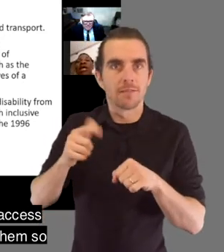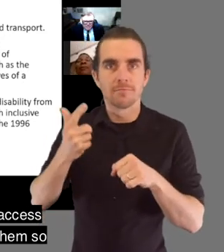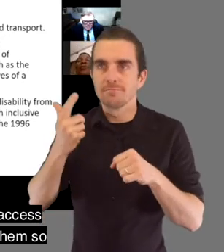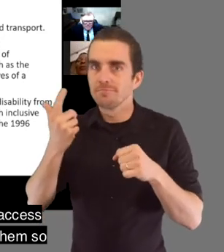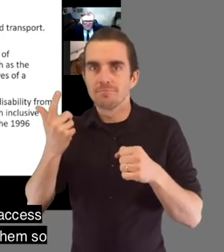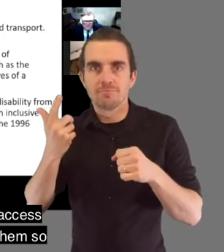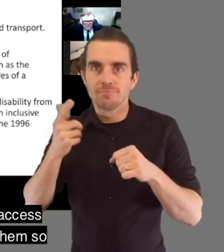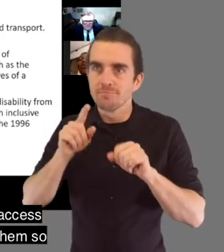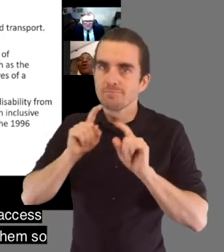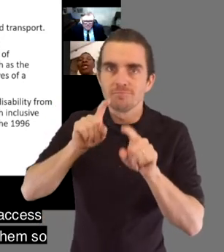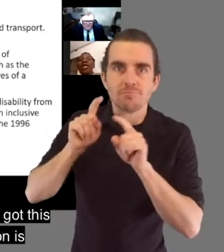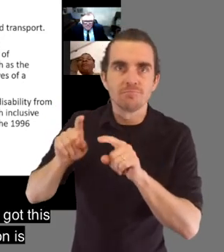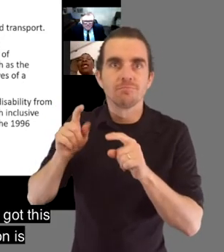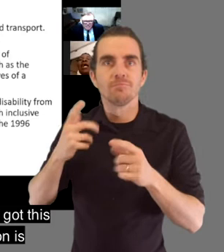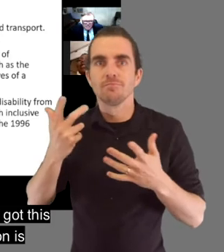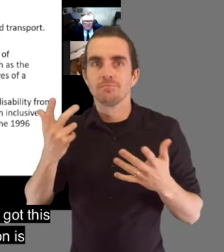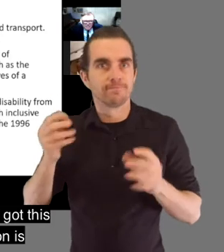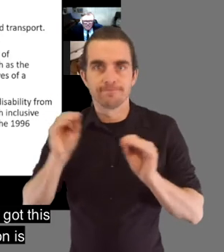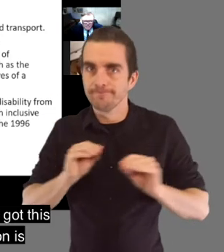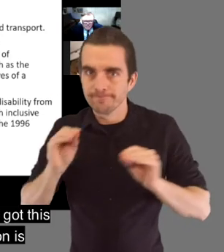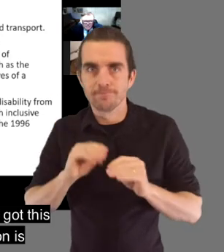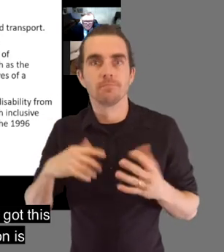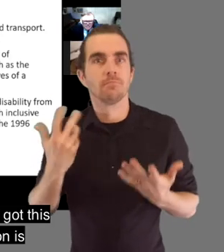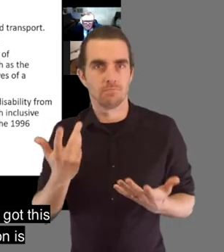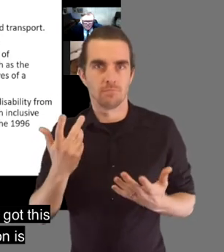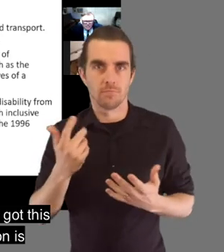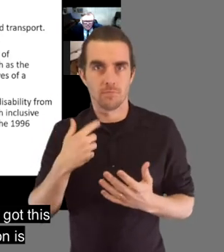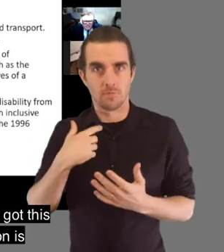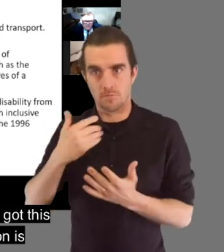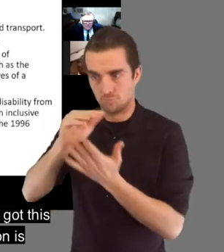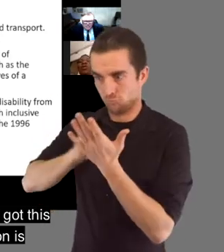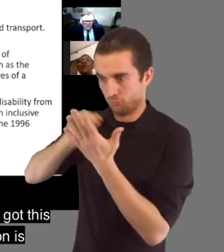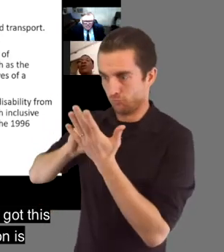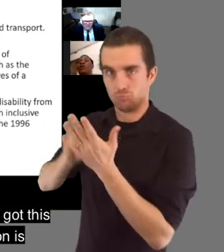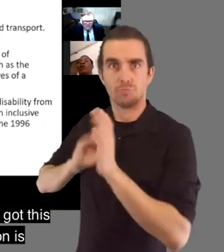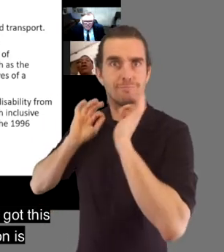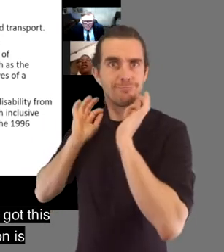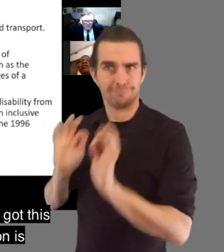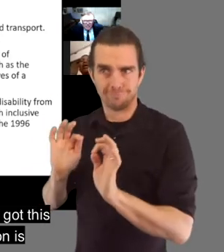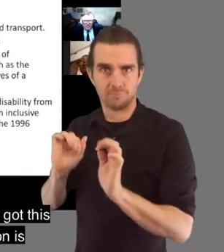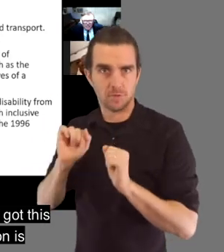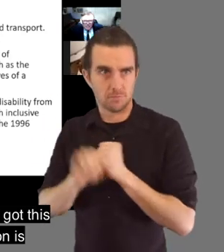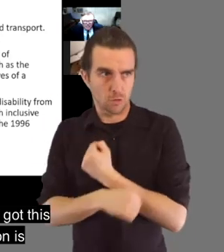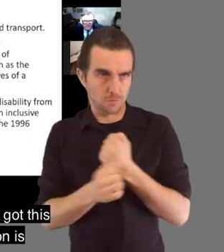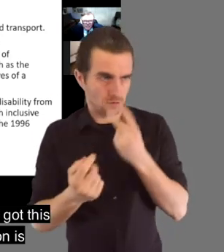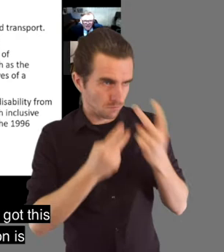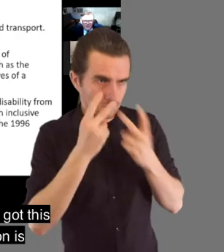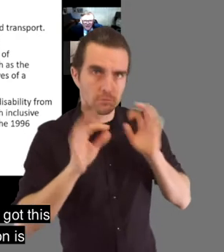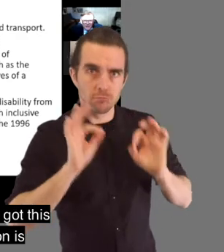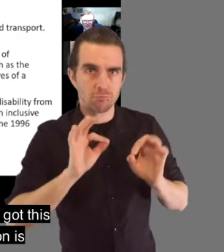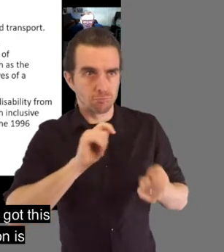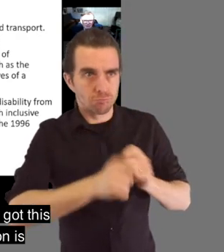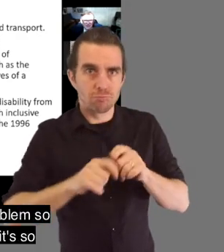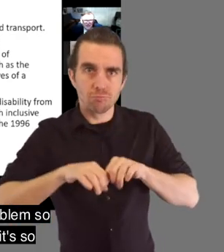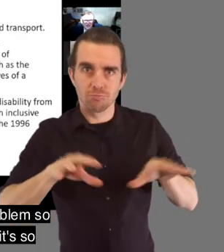use them. So it becomes even worse. So we've got this beautiful, even our